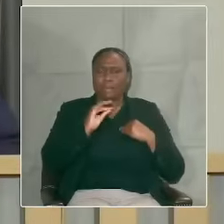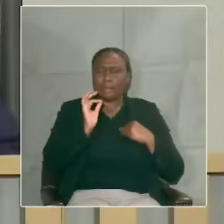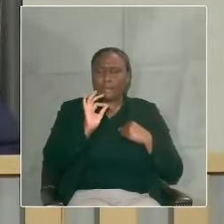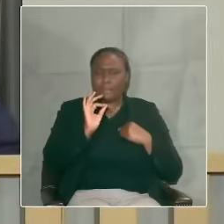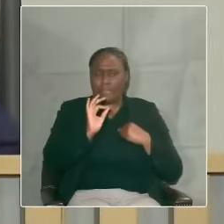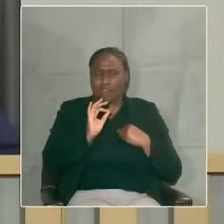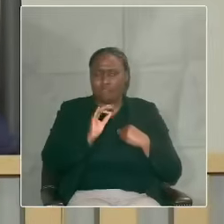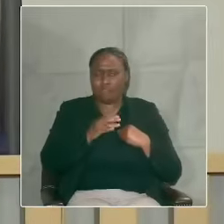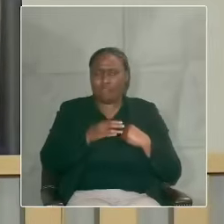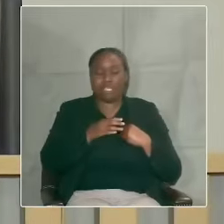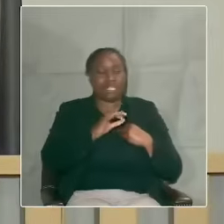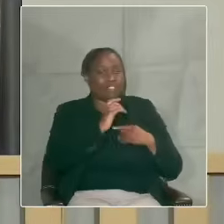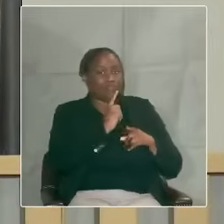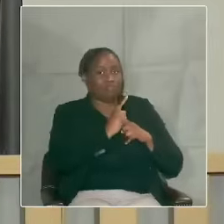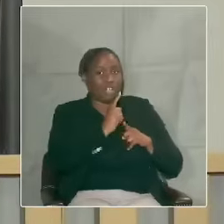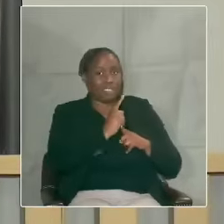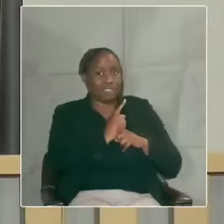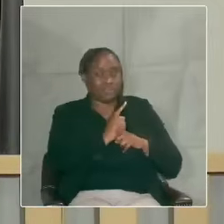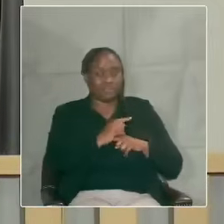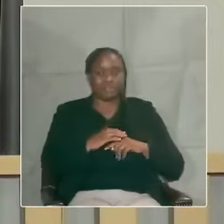That's correct, Commissioners.